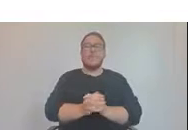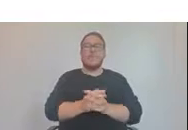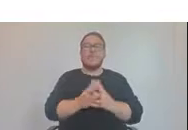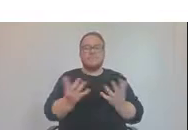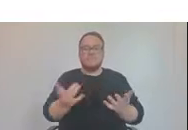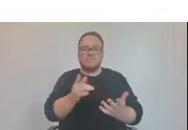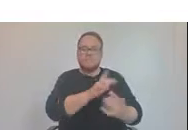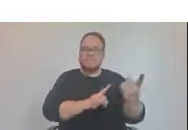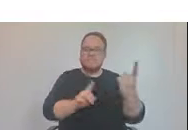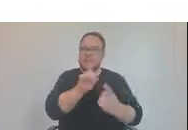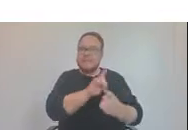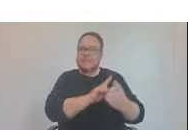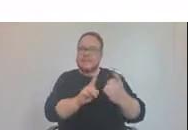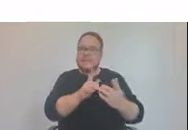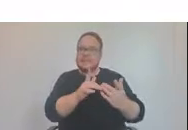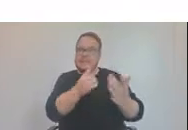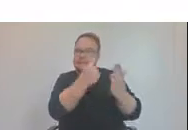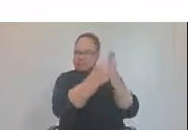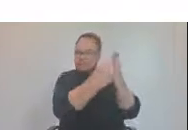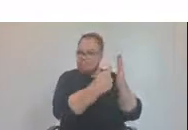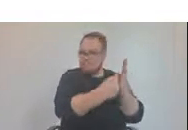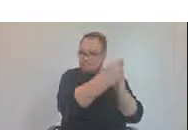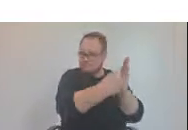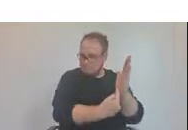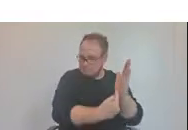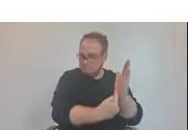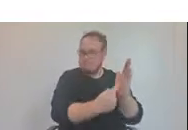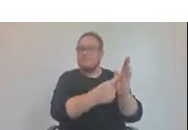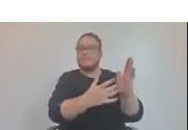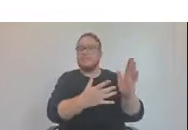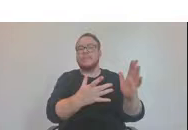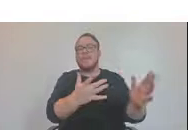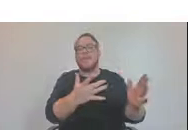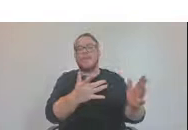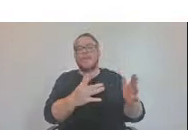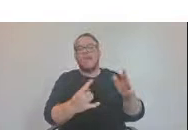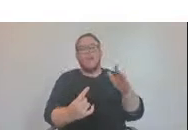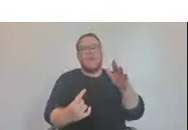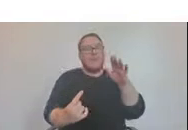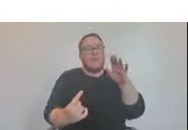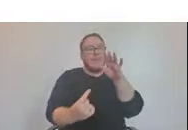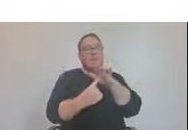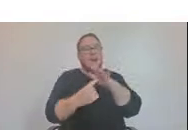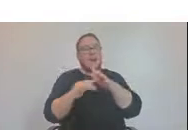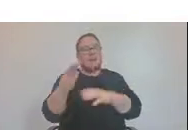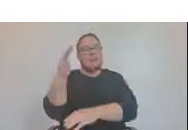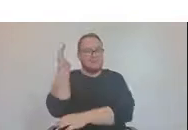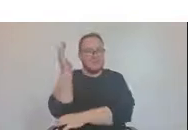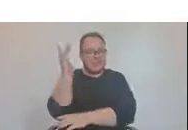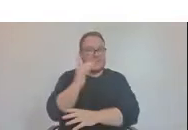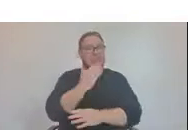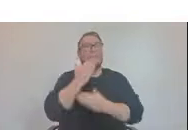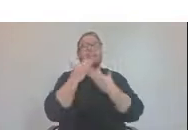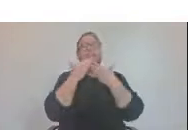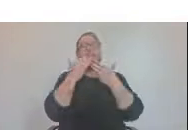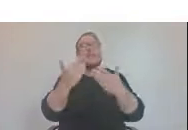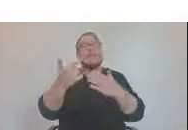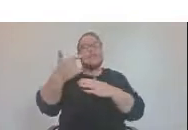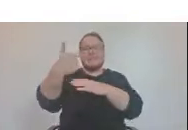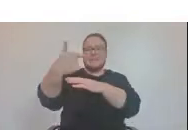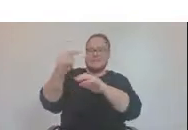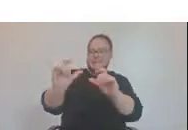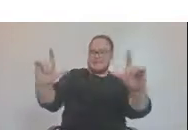etiquette. So throughout the main section of the presentations, if you could please keep your cameras turned off unless you are presenting or